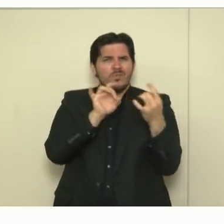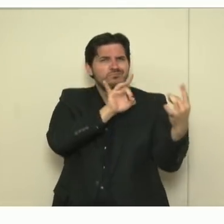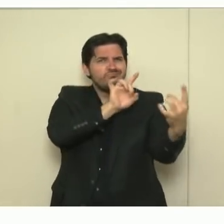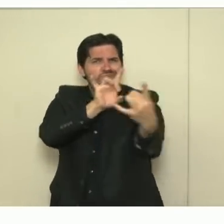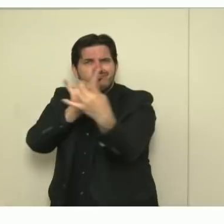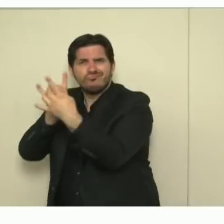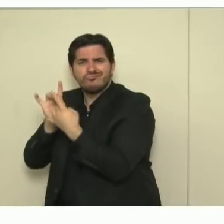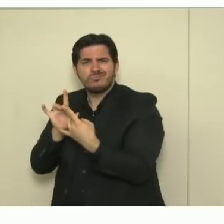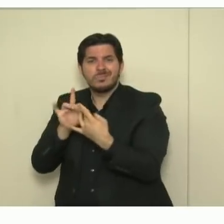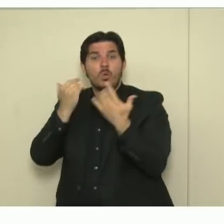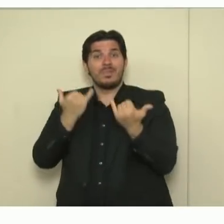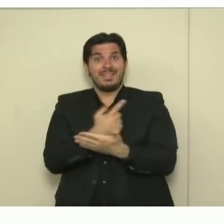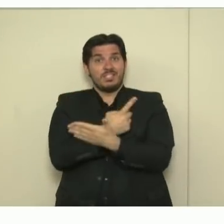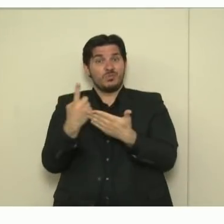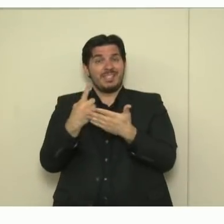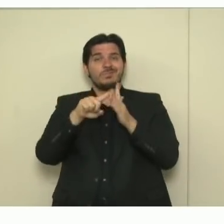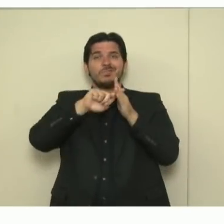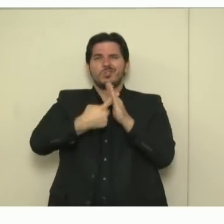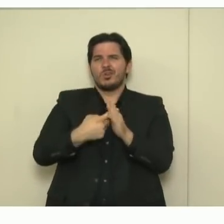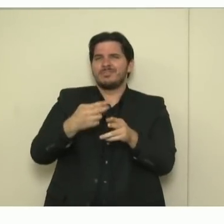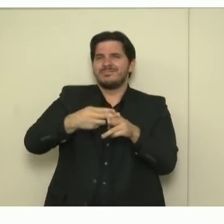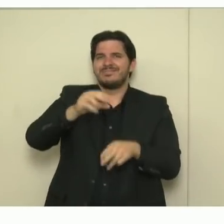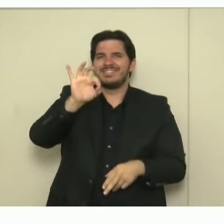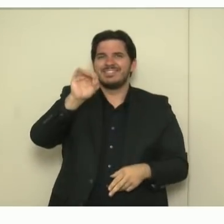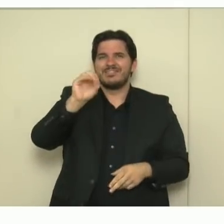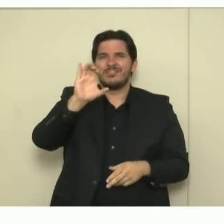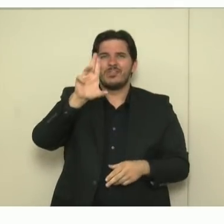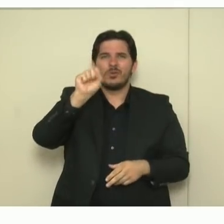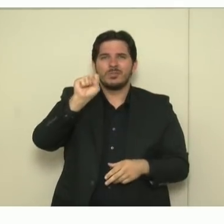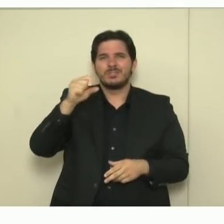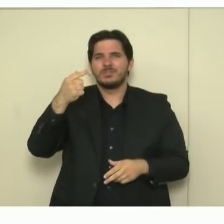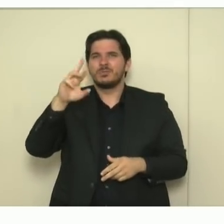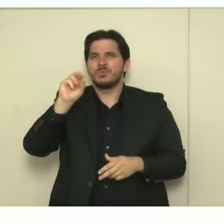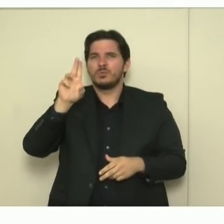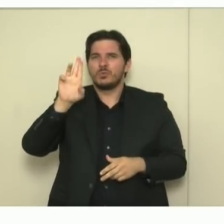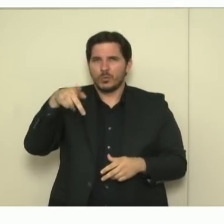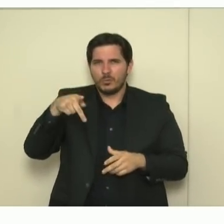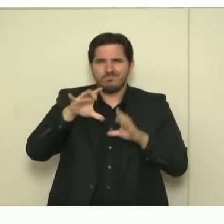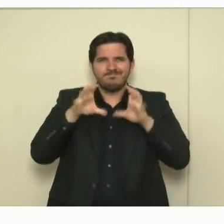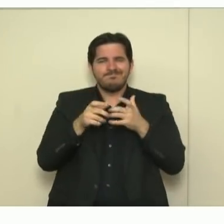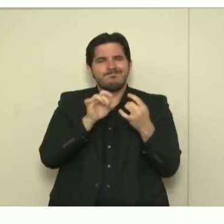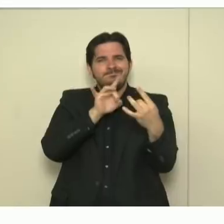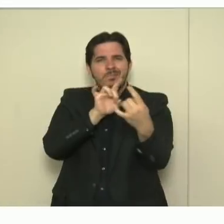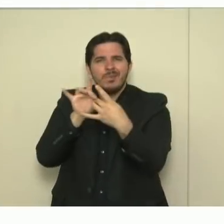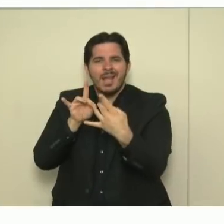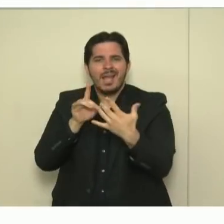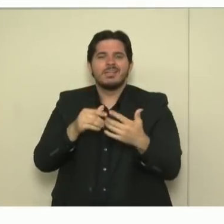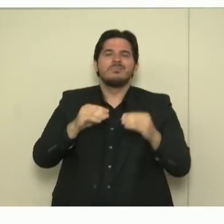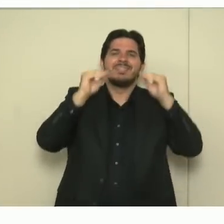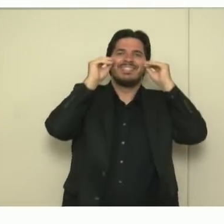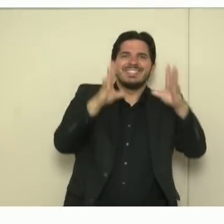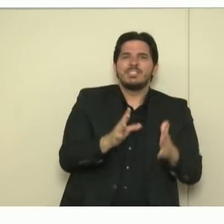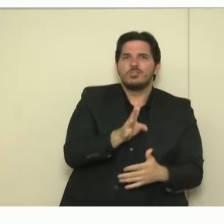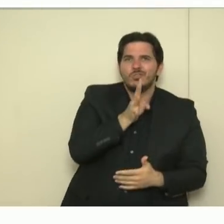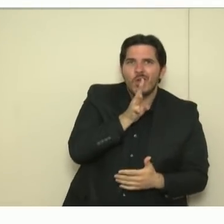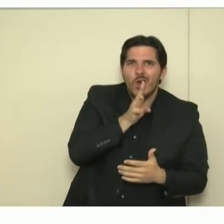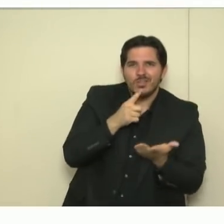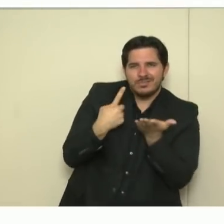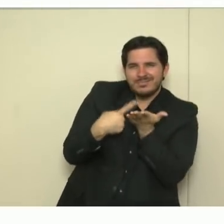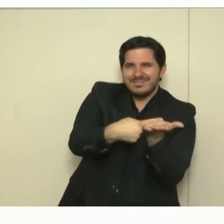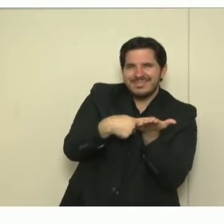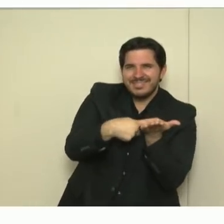focus groups. We'll be having our Teacher Talk Tuesdays and our Friends and Family Fridays. And so this is going to be another direct way where we can